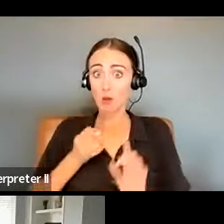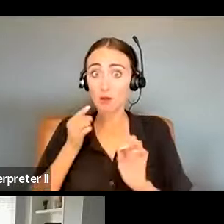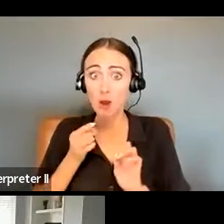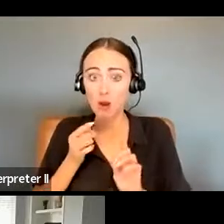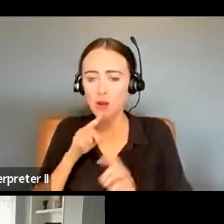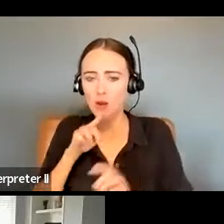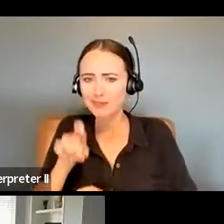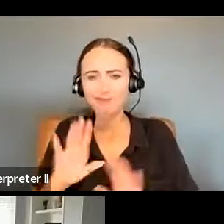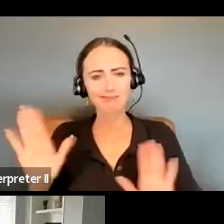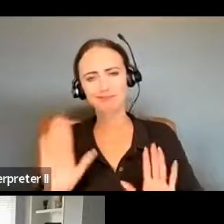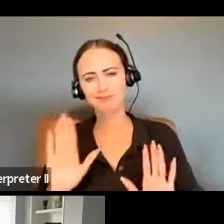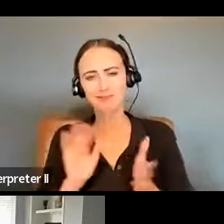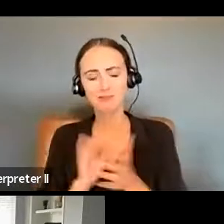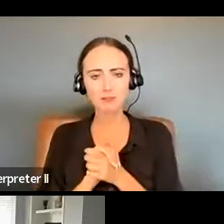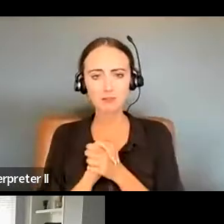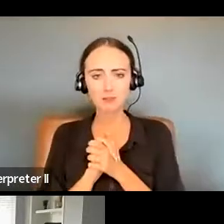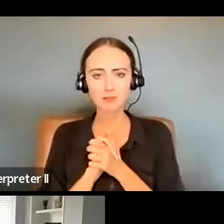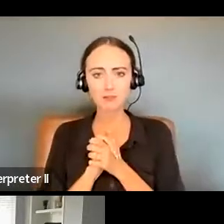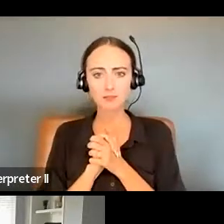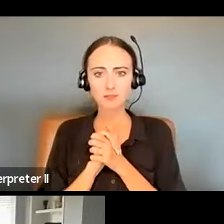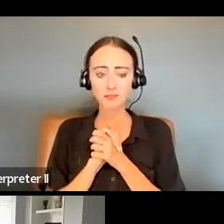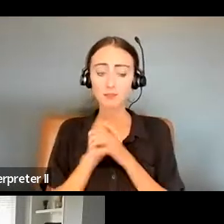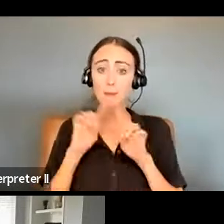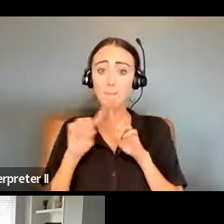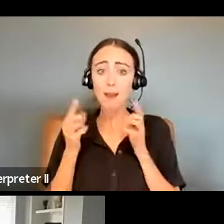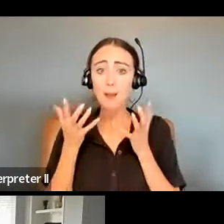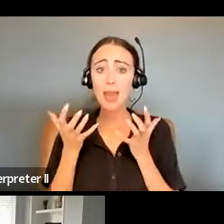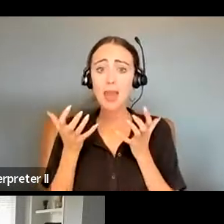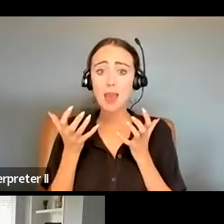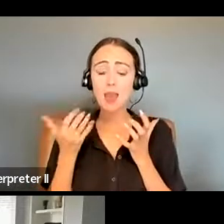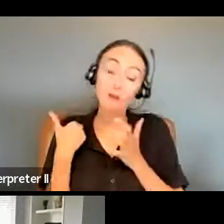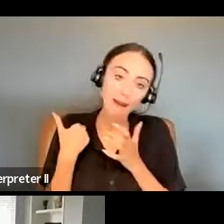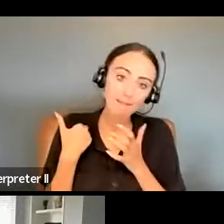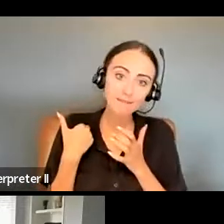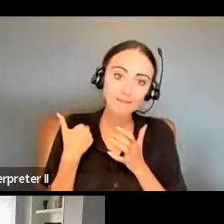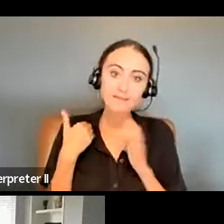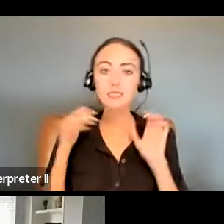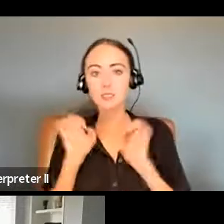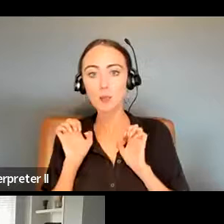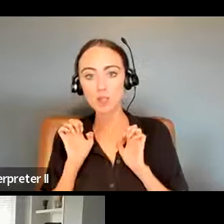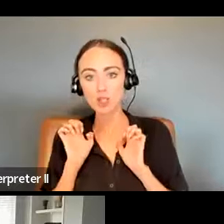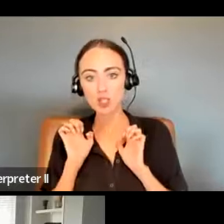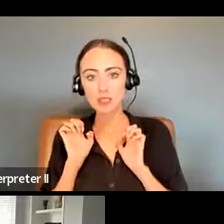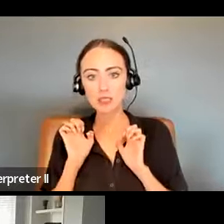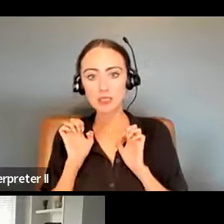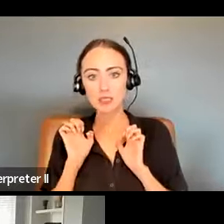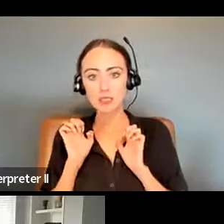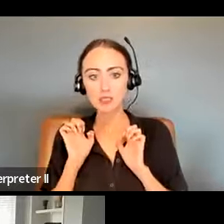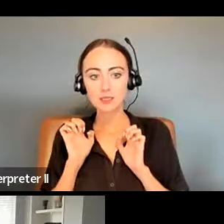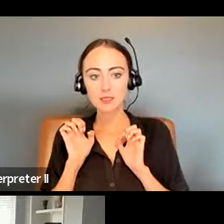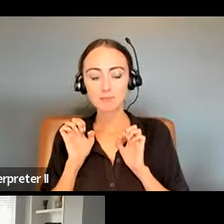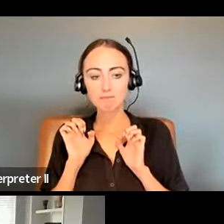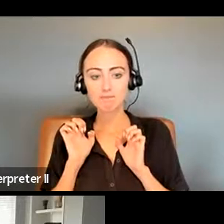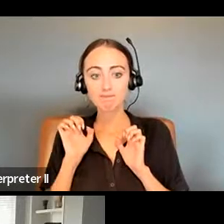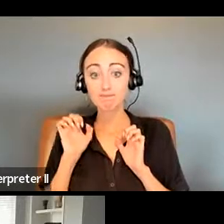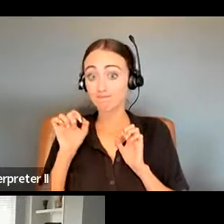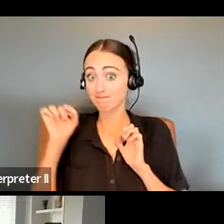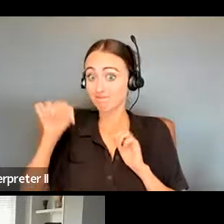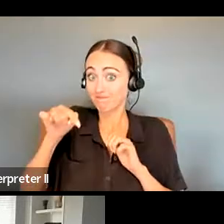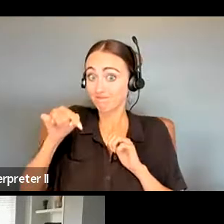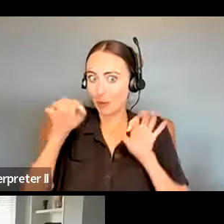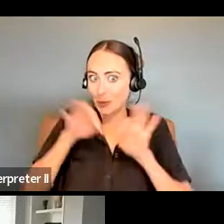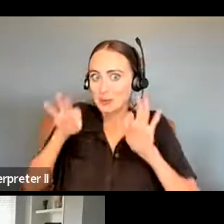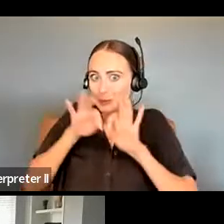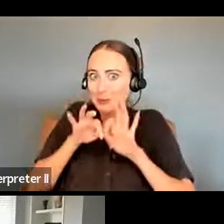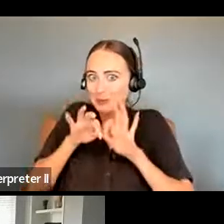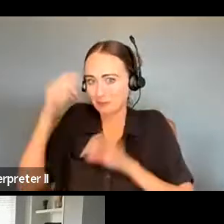question. But we do have an emergency here, and that is more important to